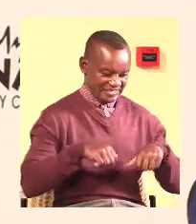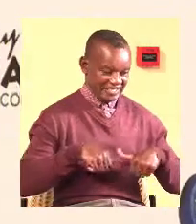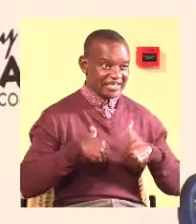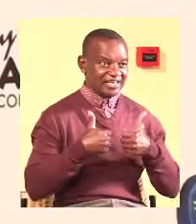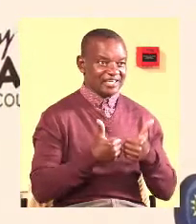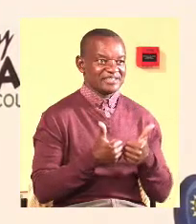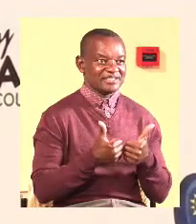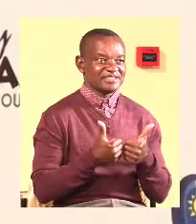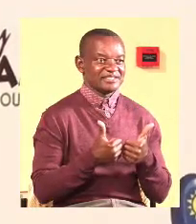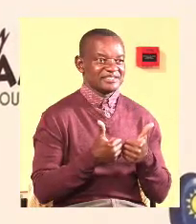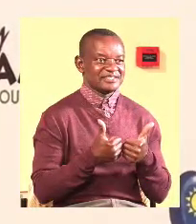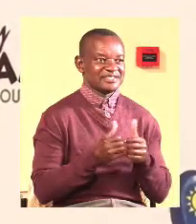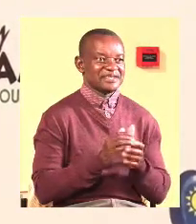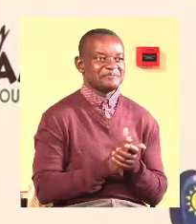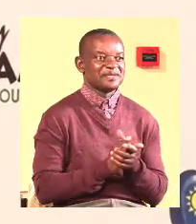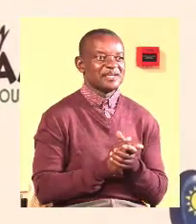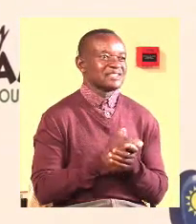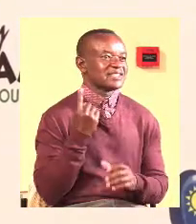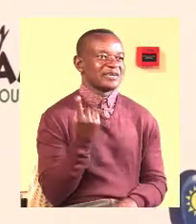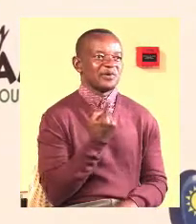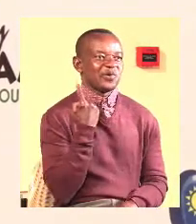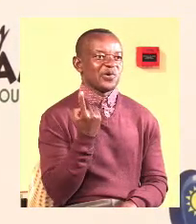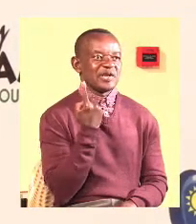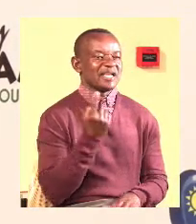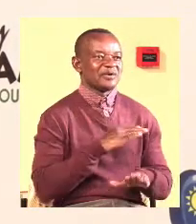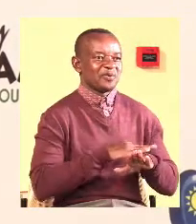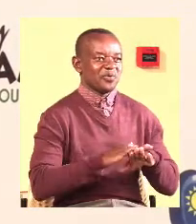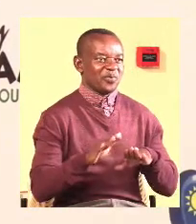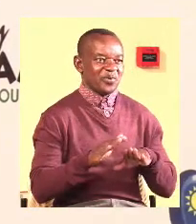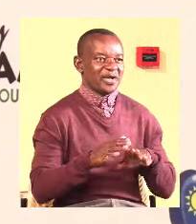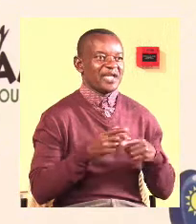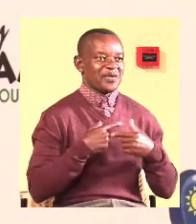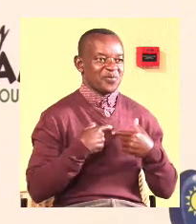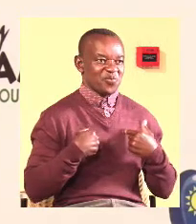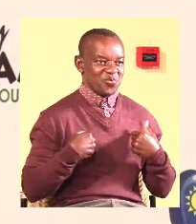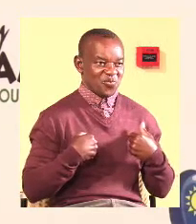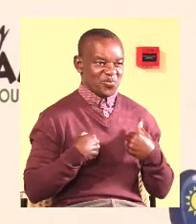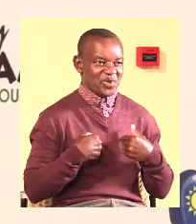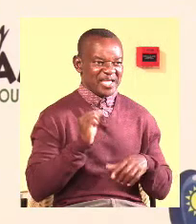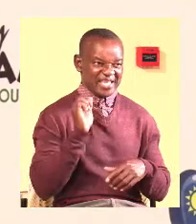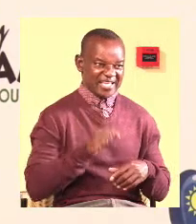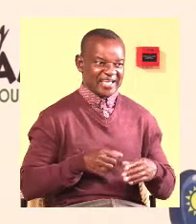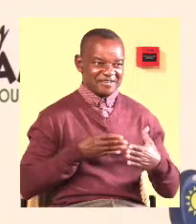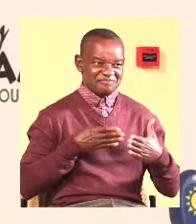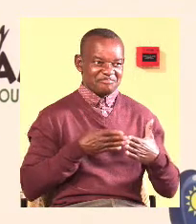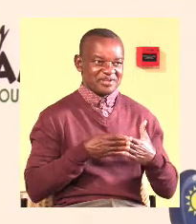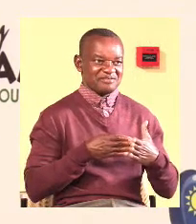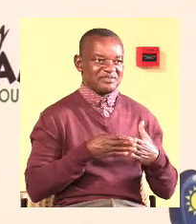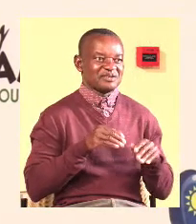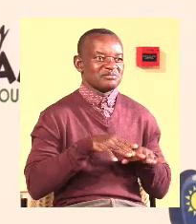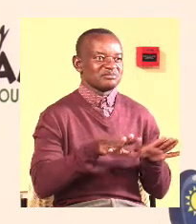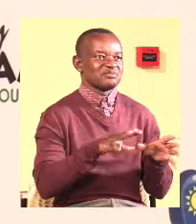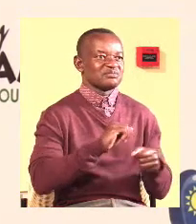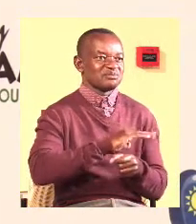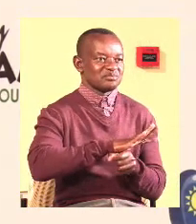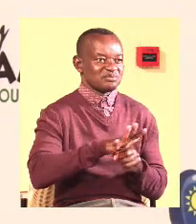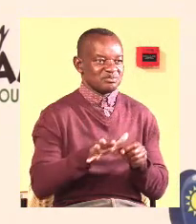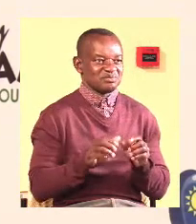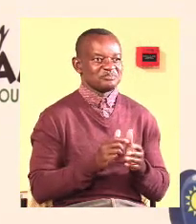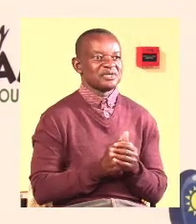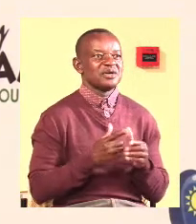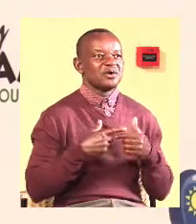prevent COVID-19 transmission. And when we talk of good hygiene, we are always preaching that let